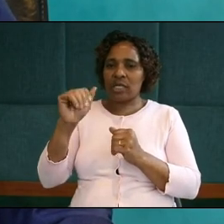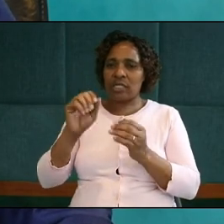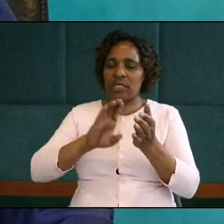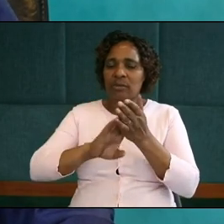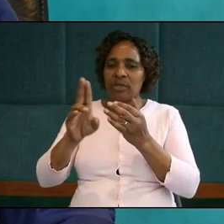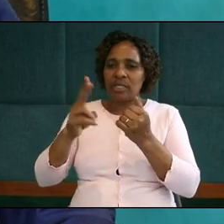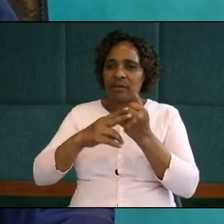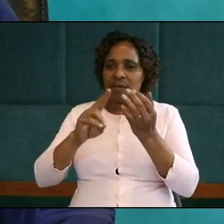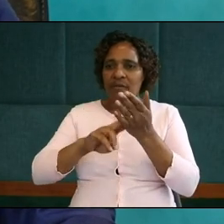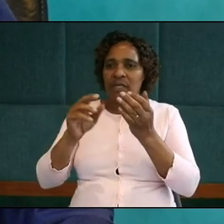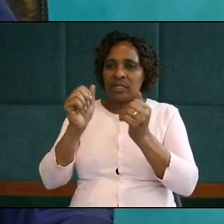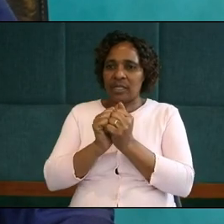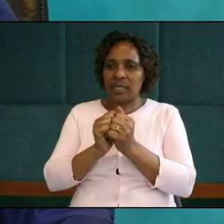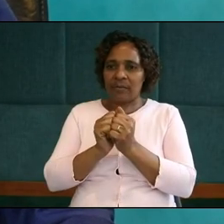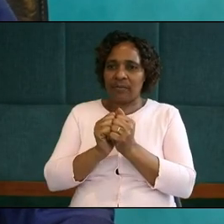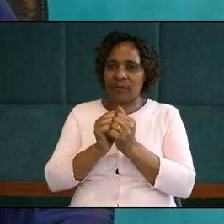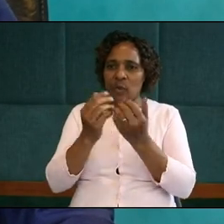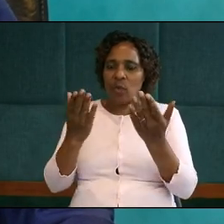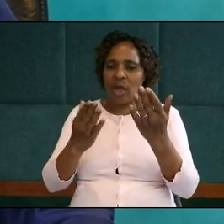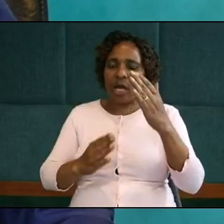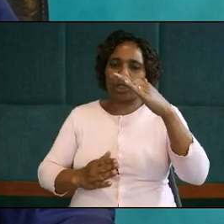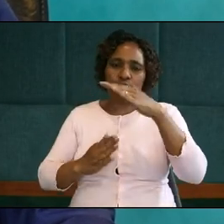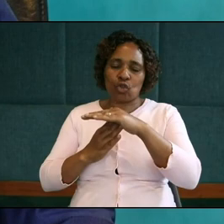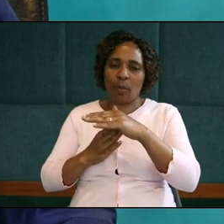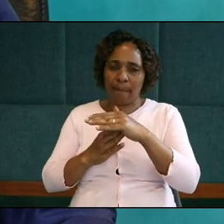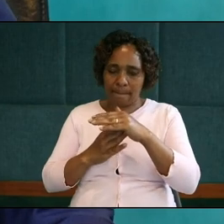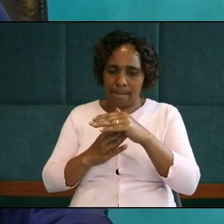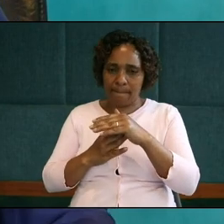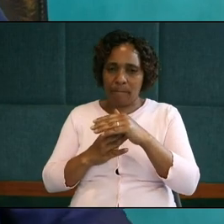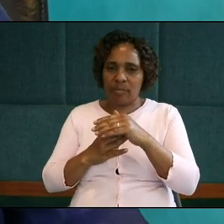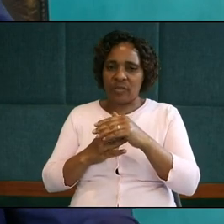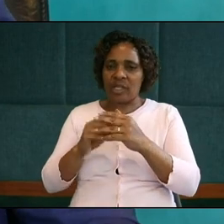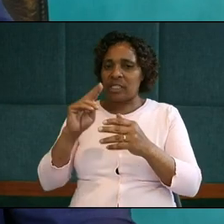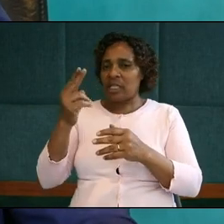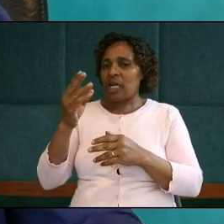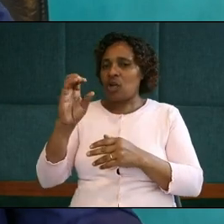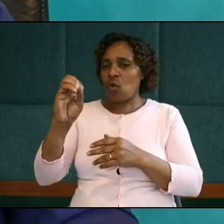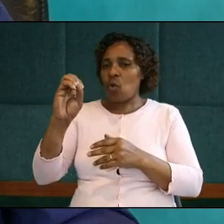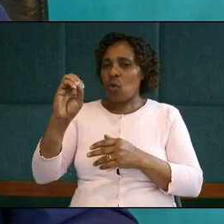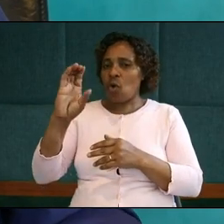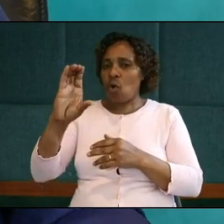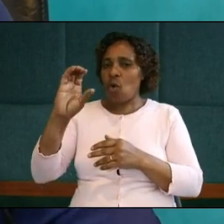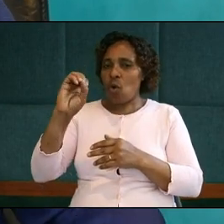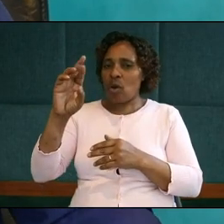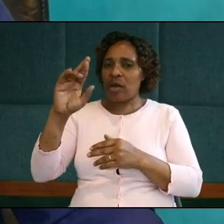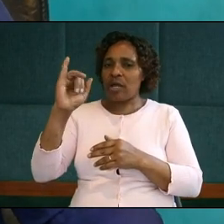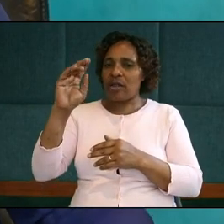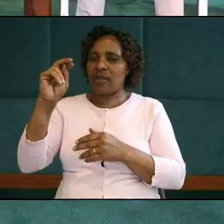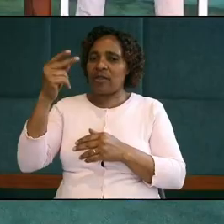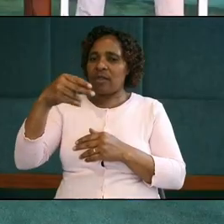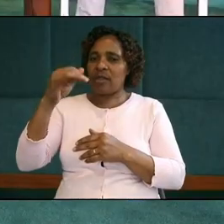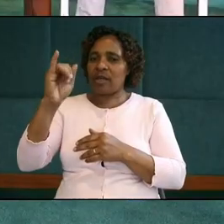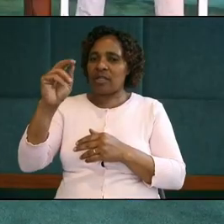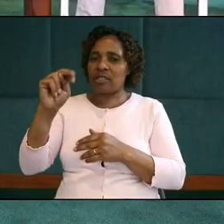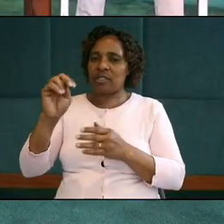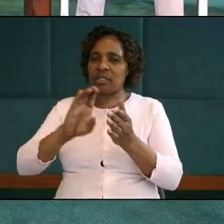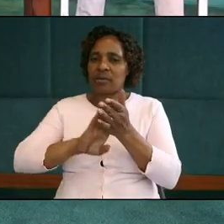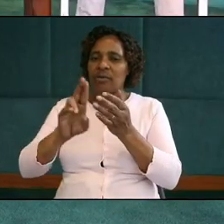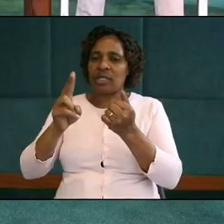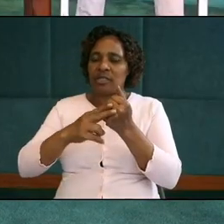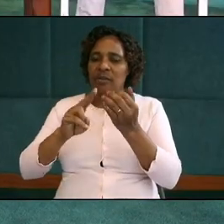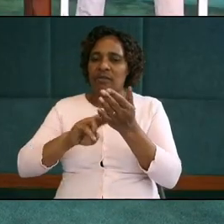verse 10. It's right at the top in the lesson. 2 Corinthians chapter 7 and verse 10. Go right ahead.